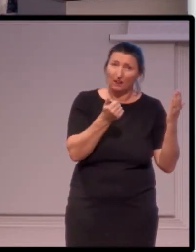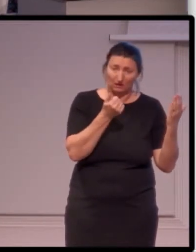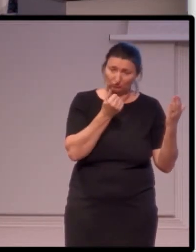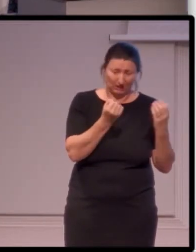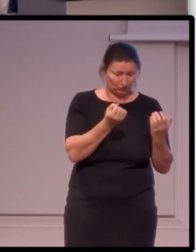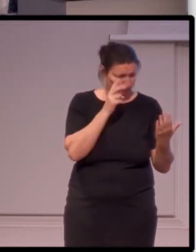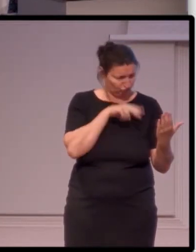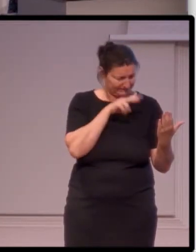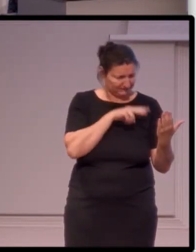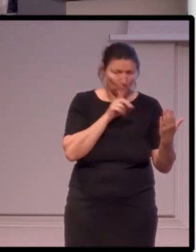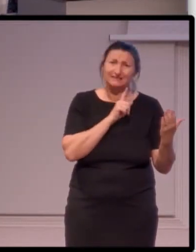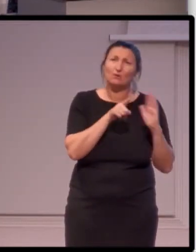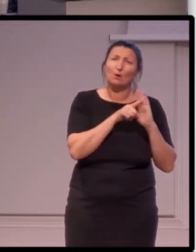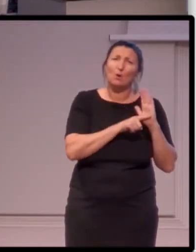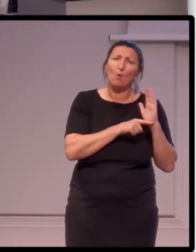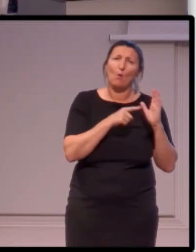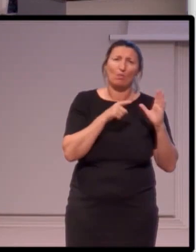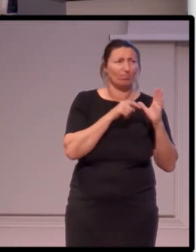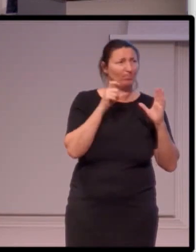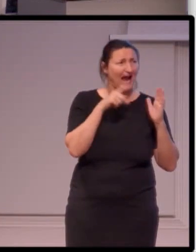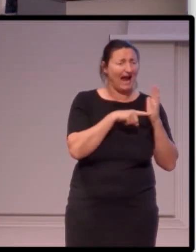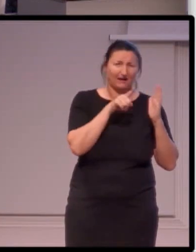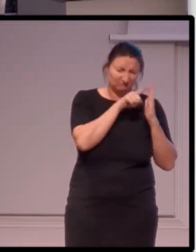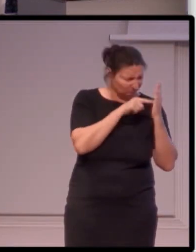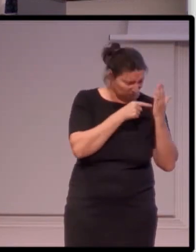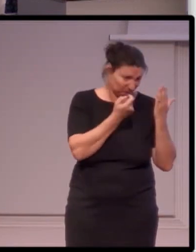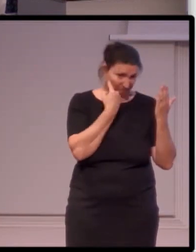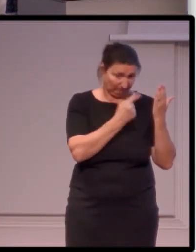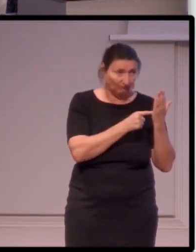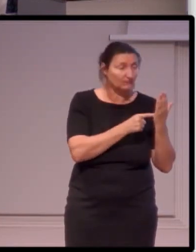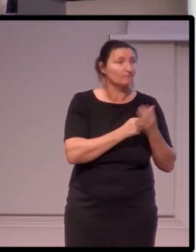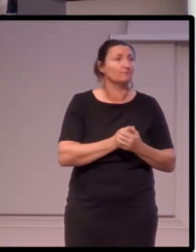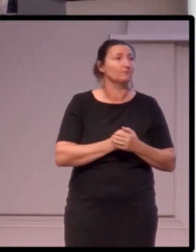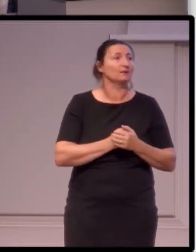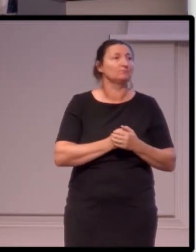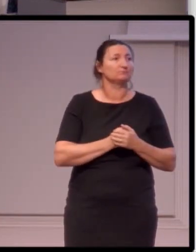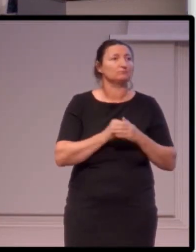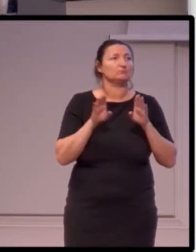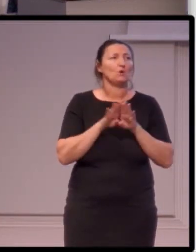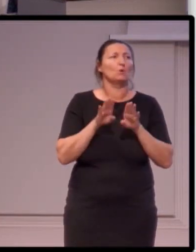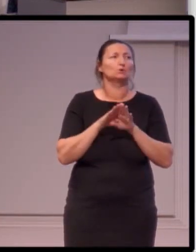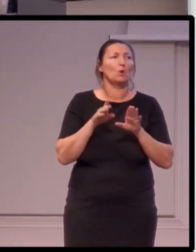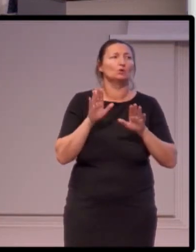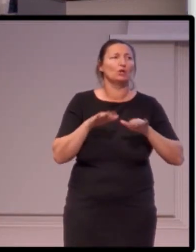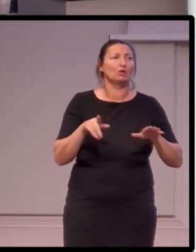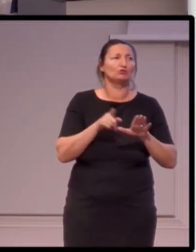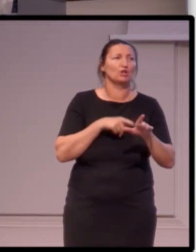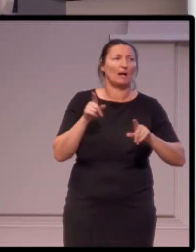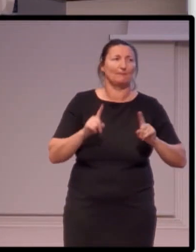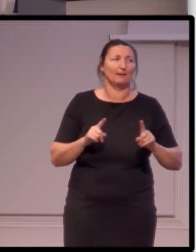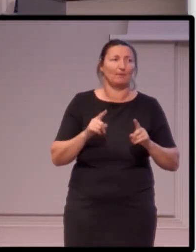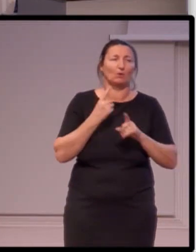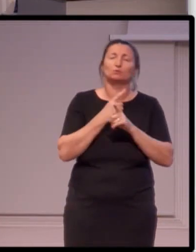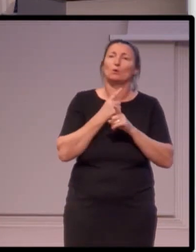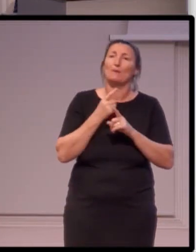then finally, integrated care. We asked what children and young people wanted or thought about that. They'd really love a free bus to